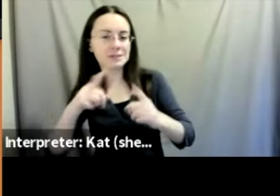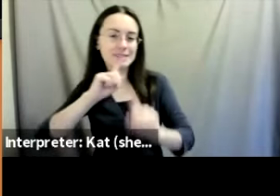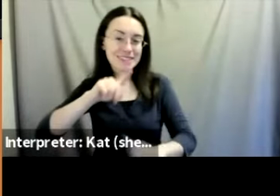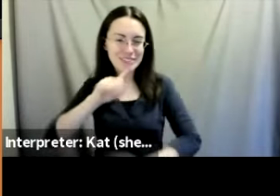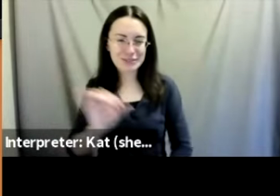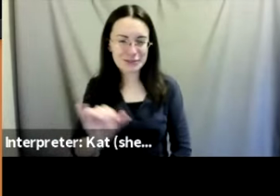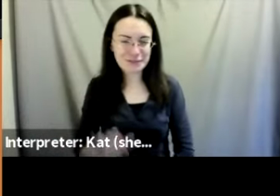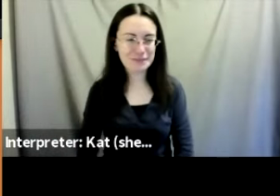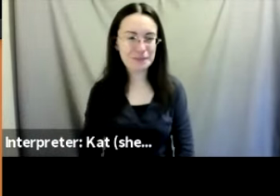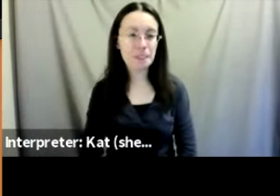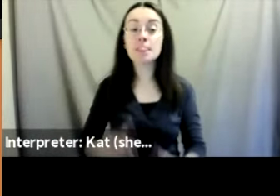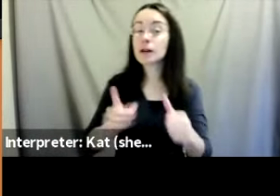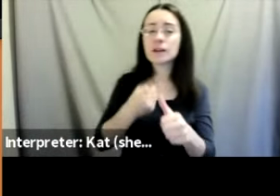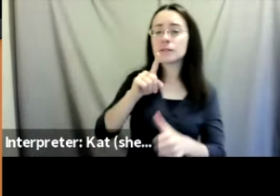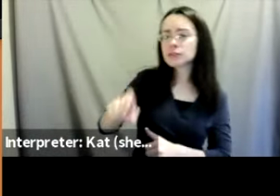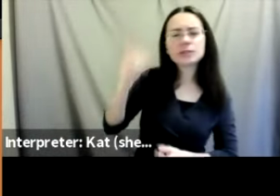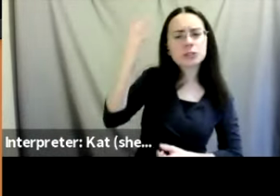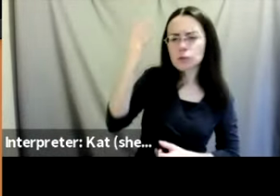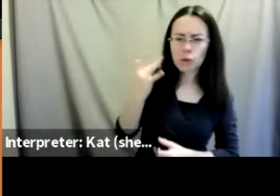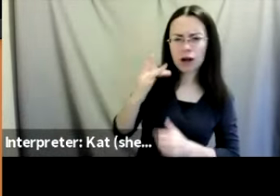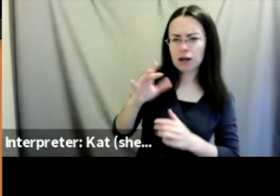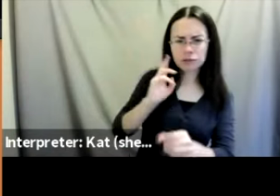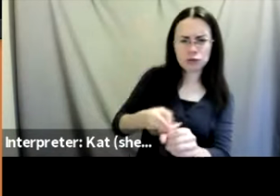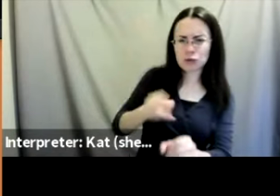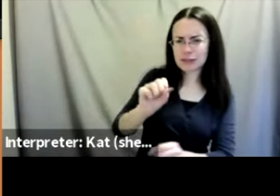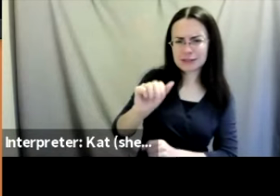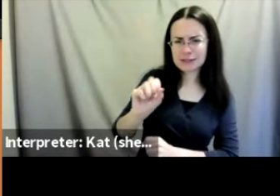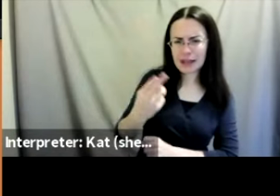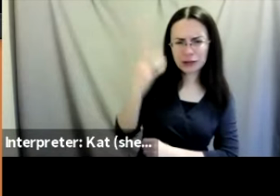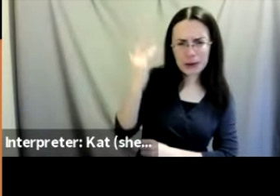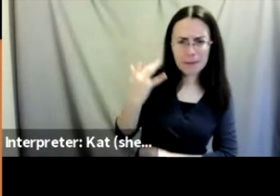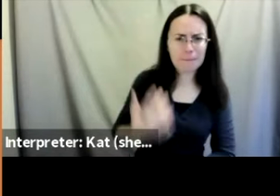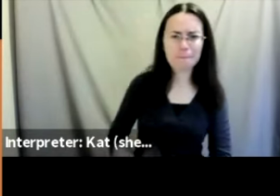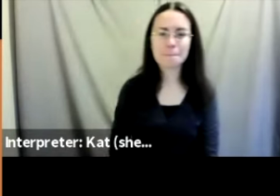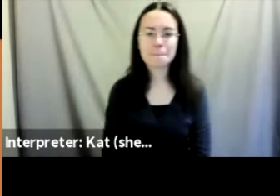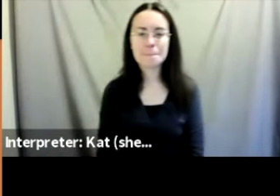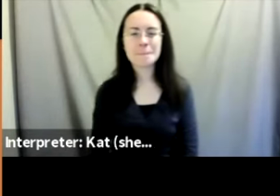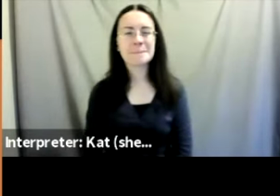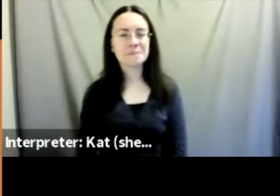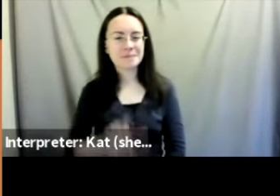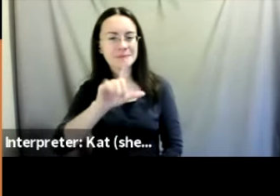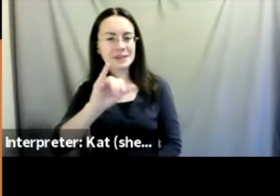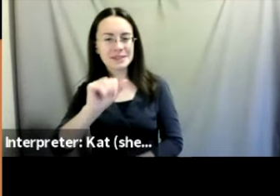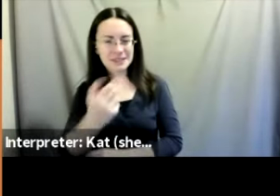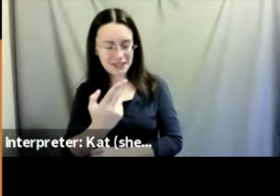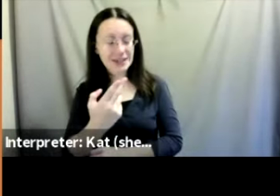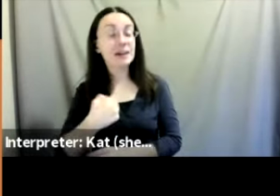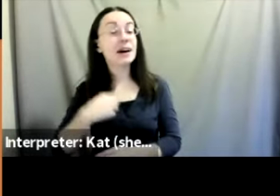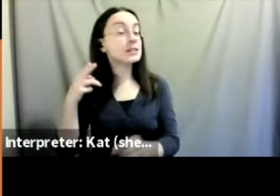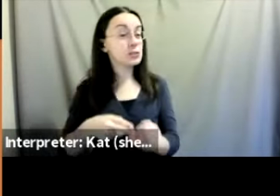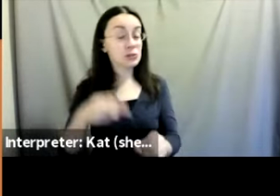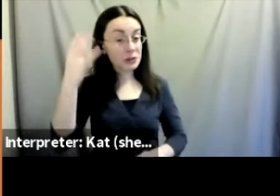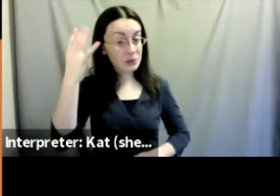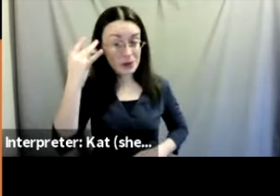So our first question is, why did you join SASH? I joined SASH originally because